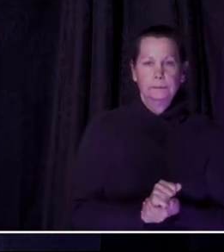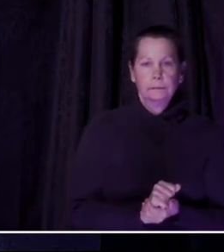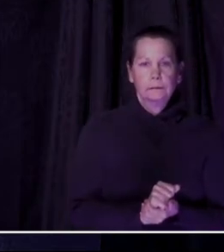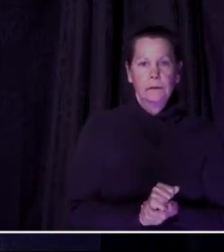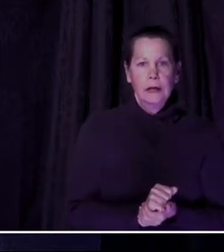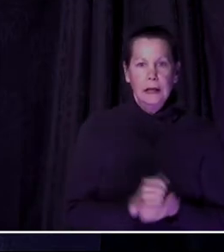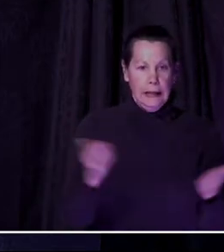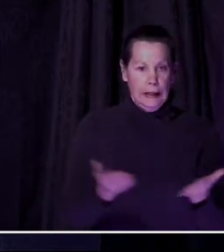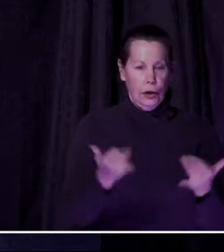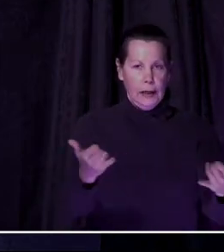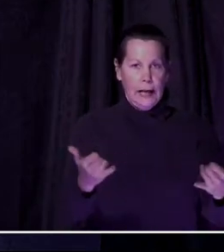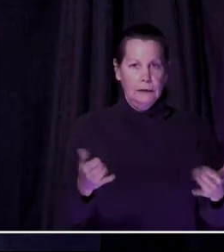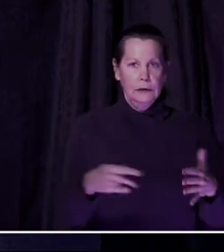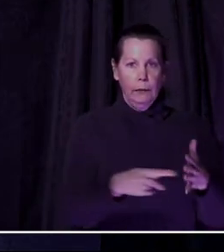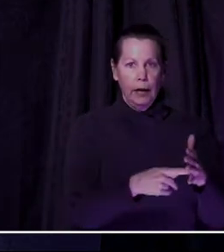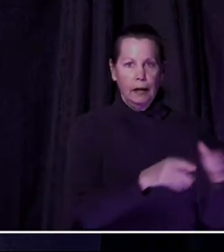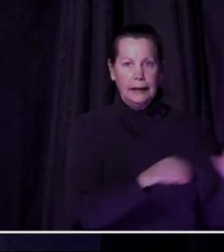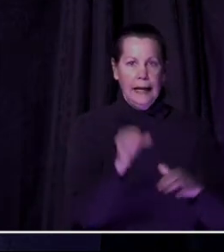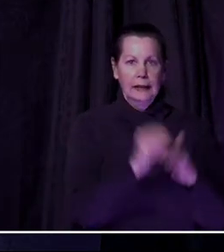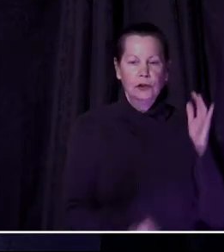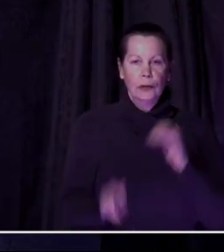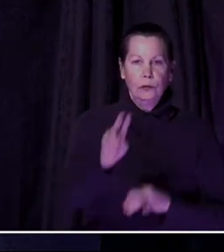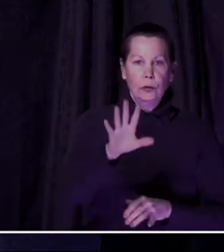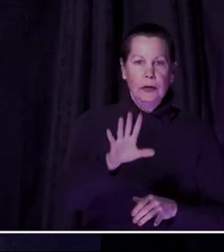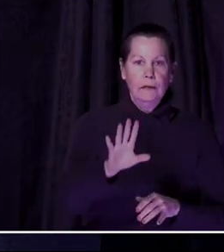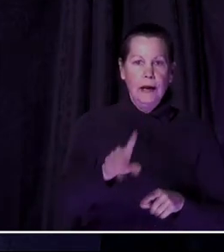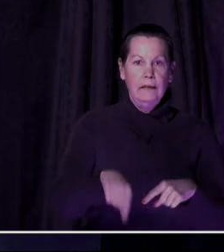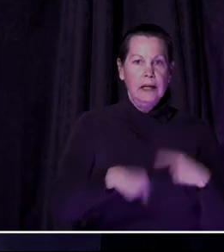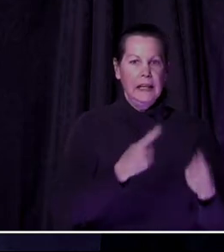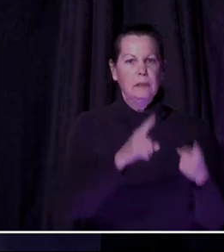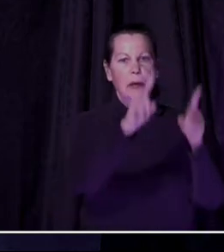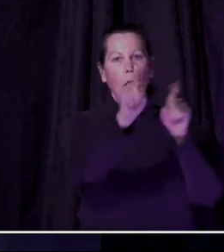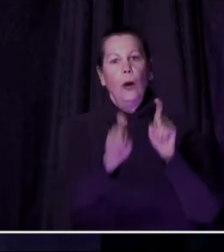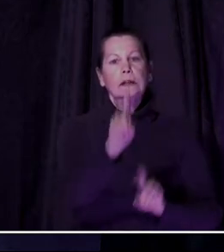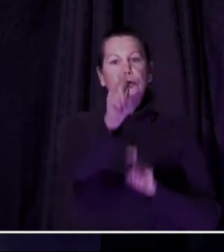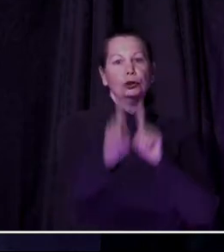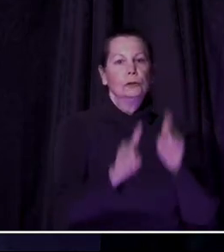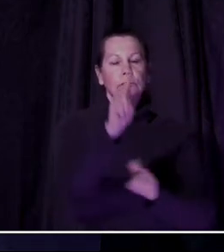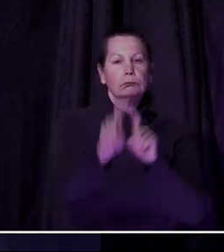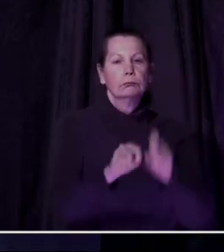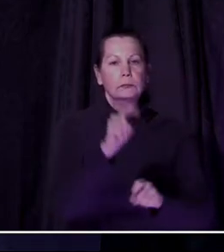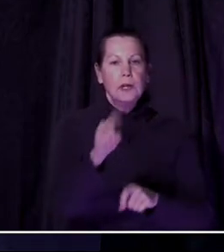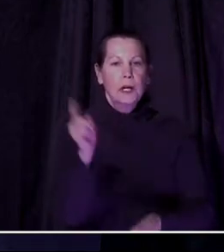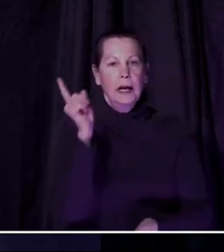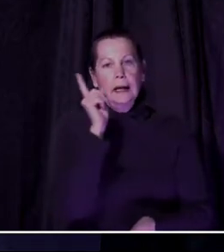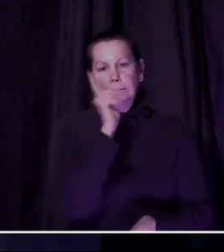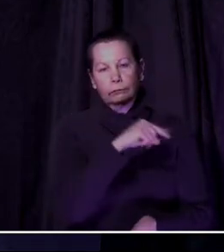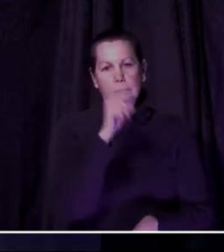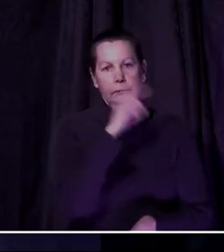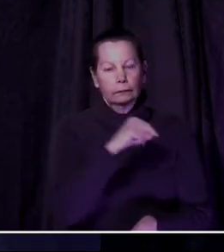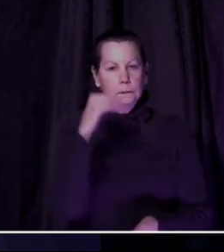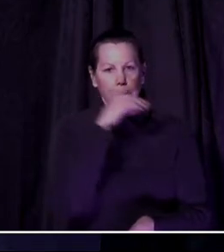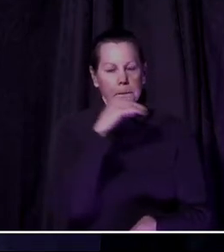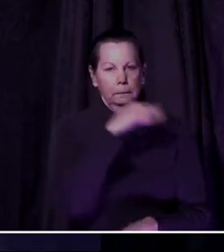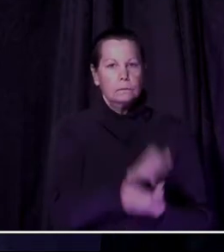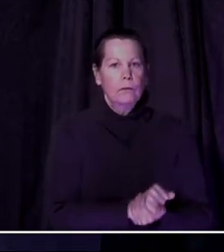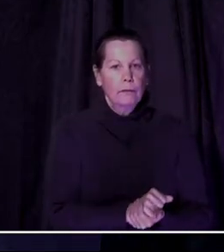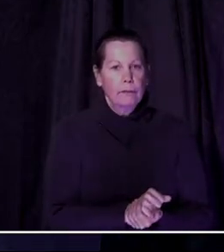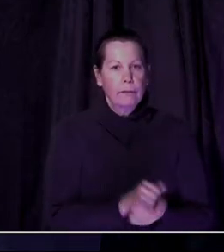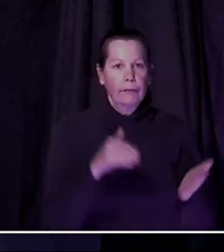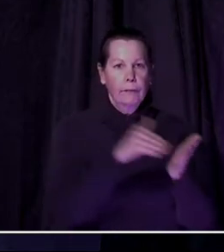here he is in Acts 25 being questioned, being falsely accused with